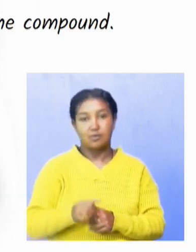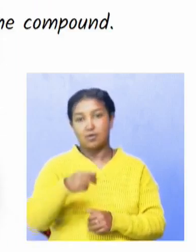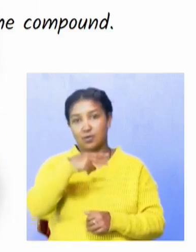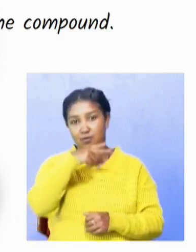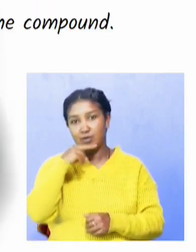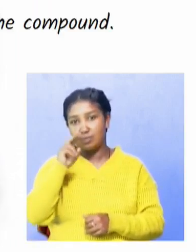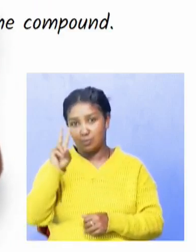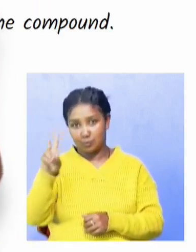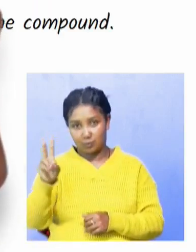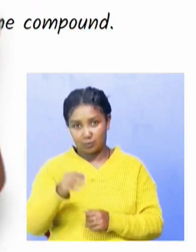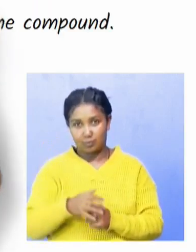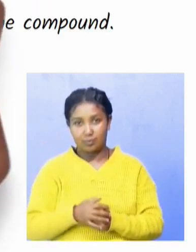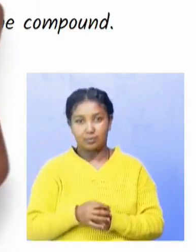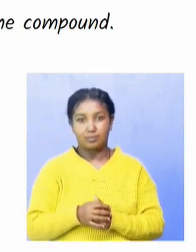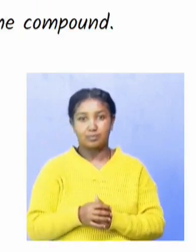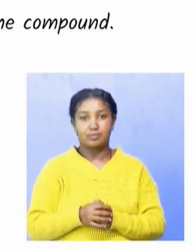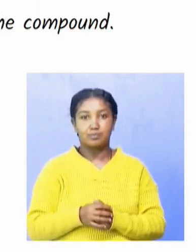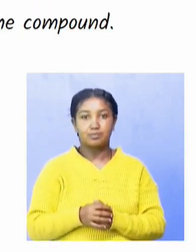phone rang.